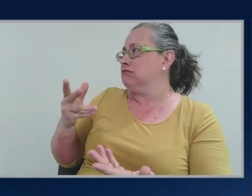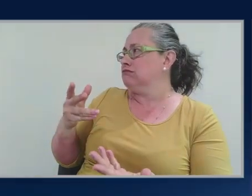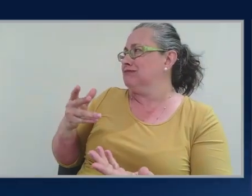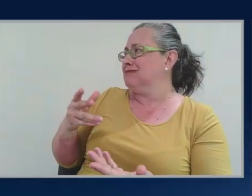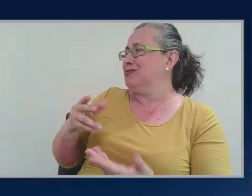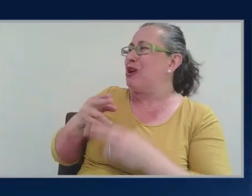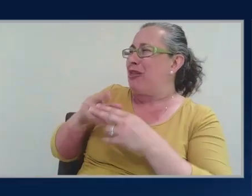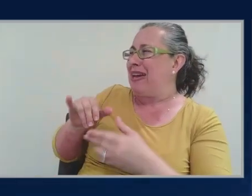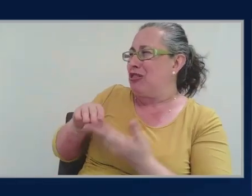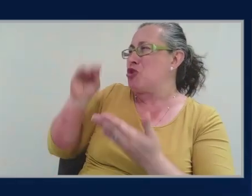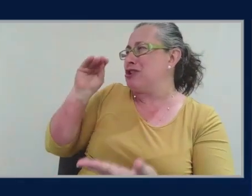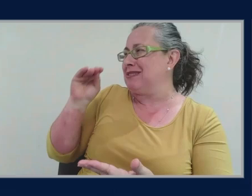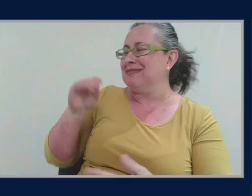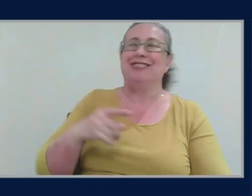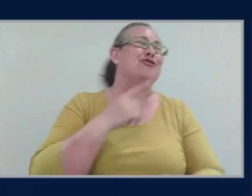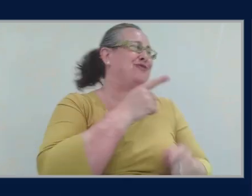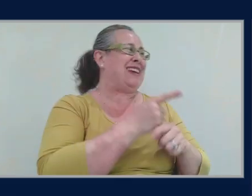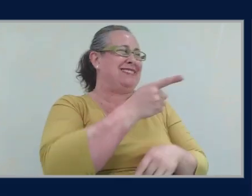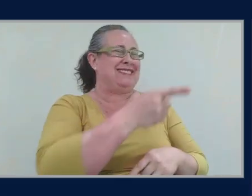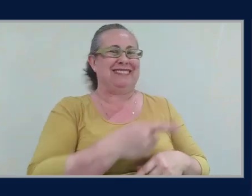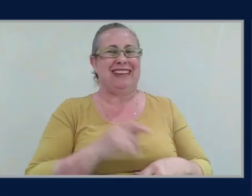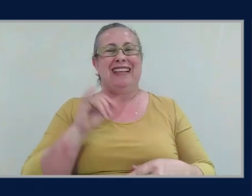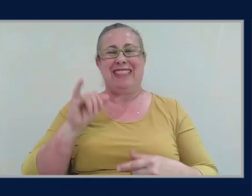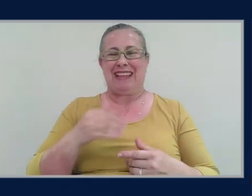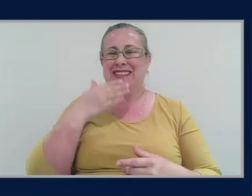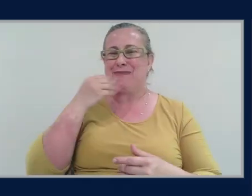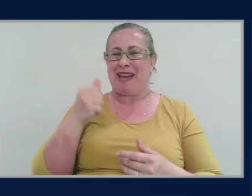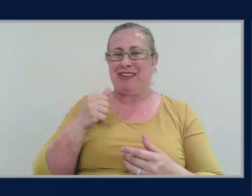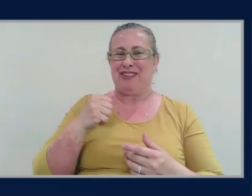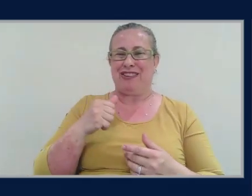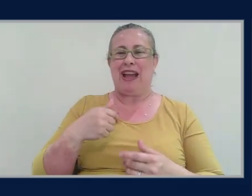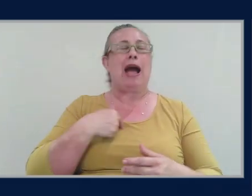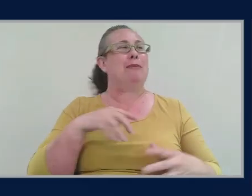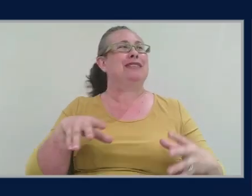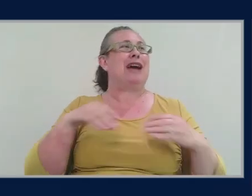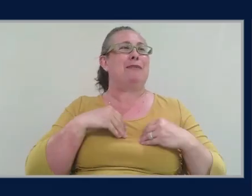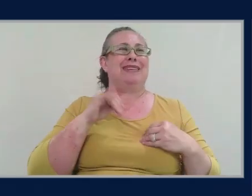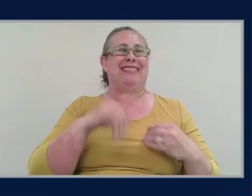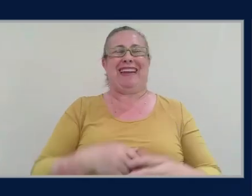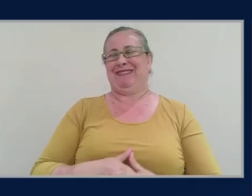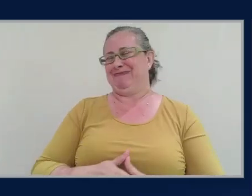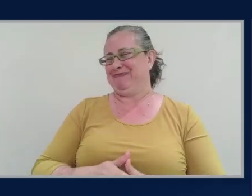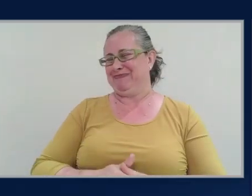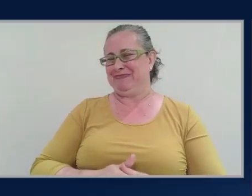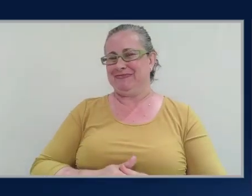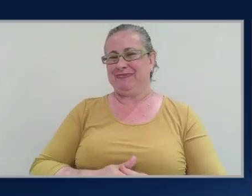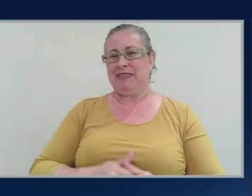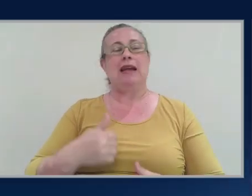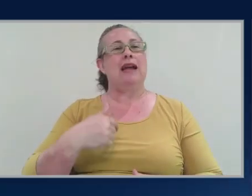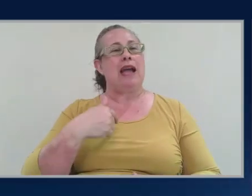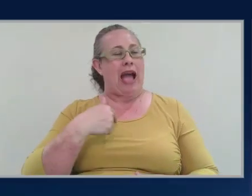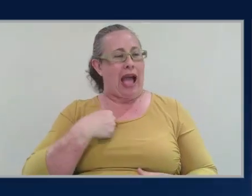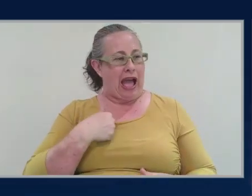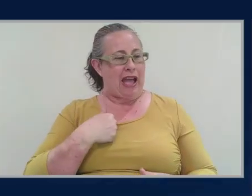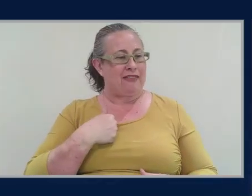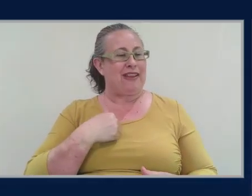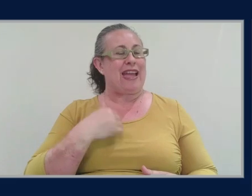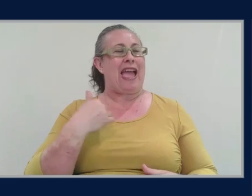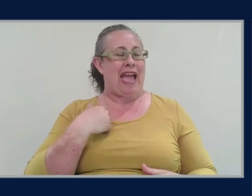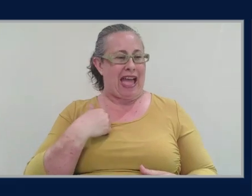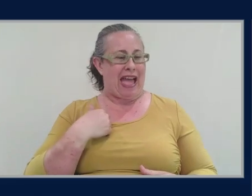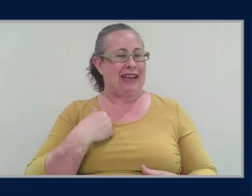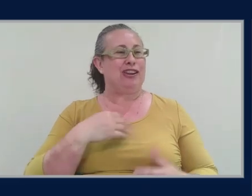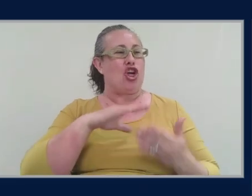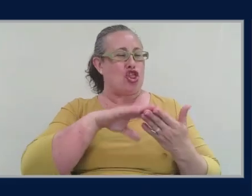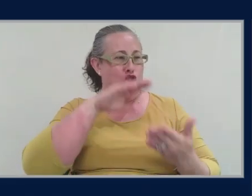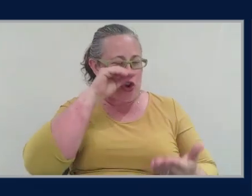Yeah. You're right. That is a much better phrase. I'm adopting it from now on. There you go. Yeah, I've had many learnings in my life, Laura.